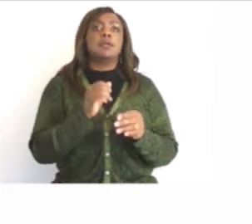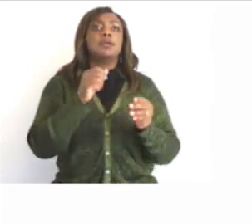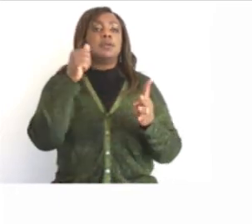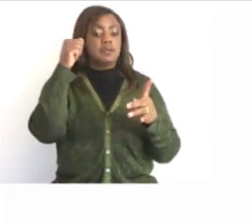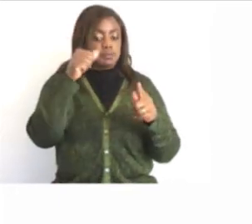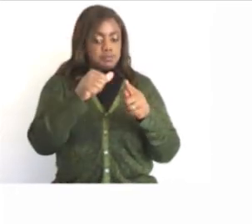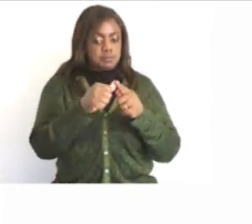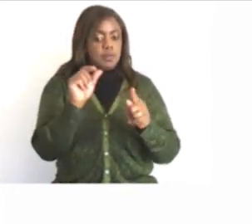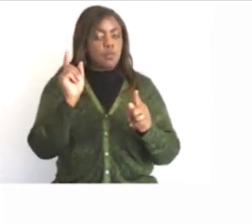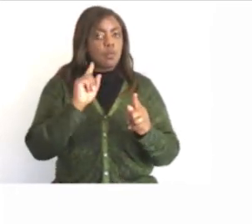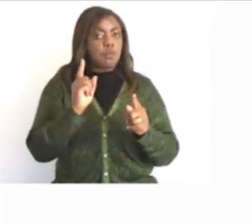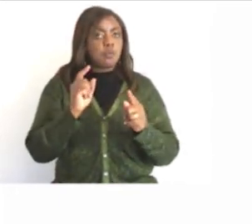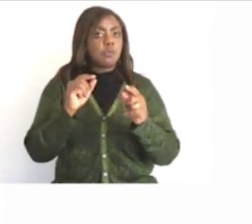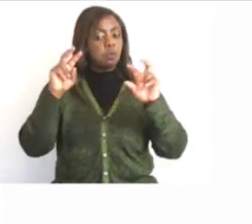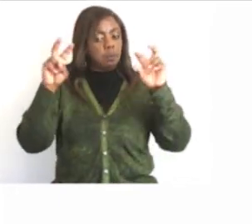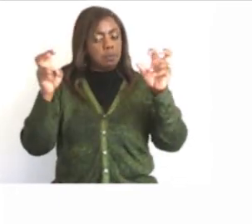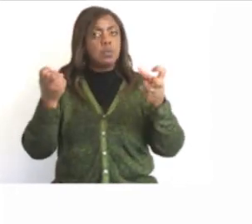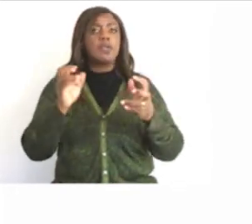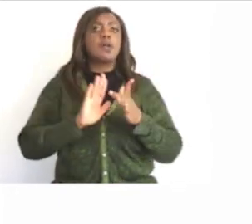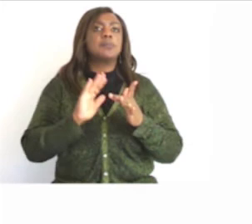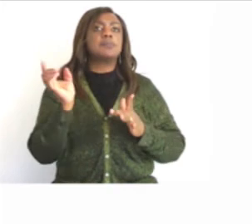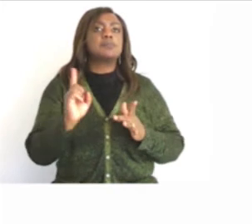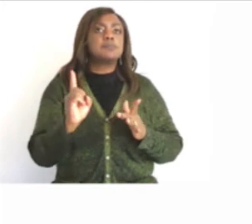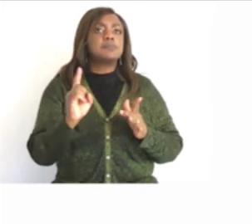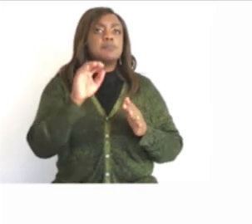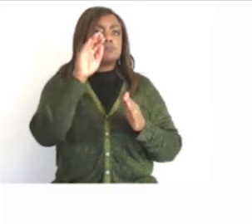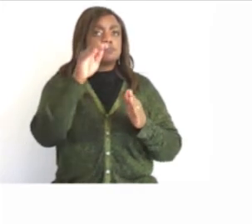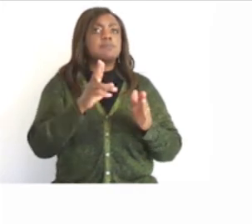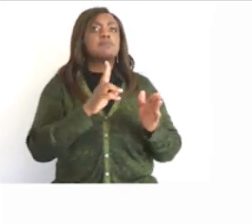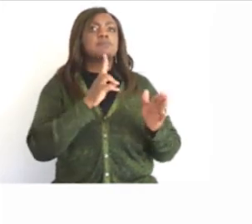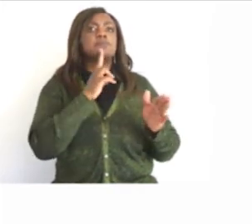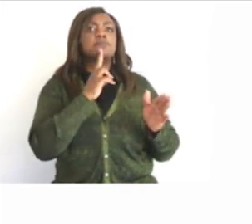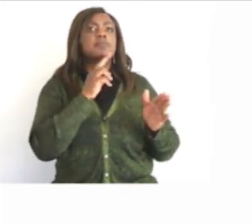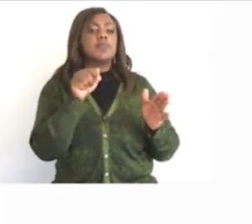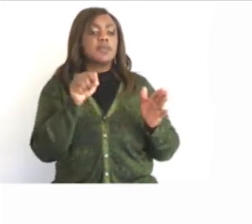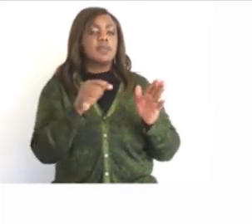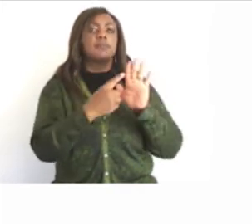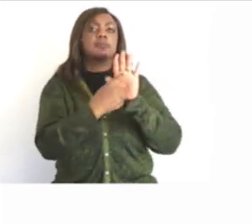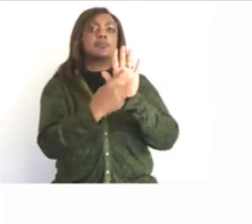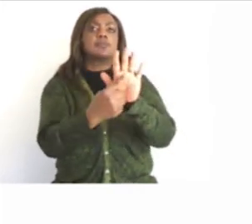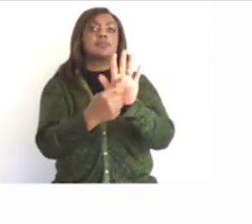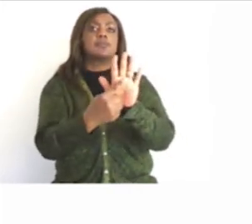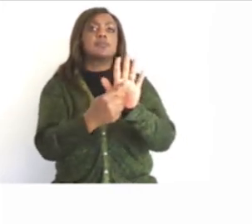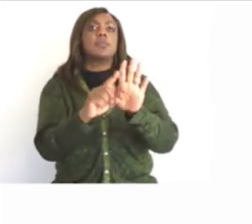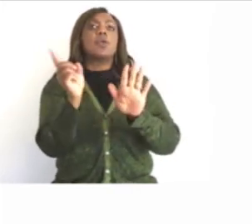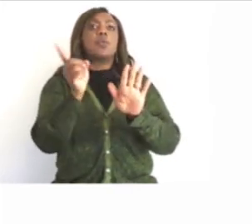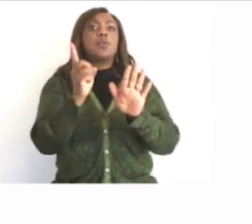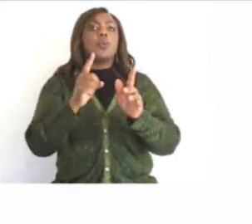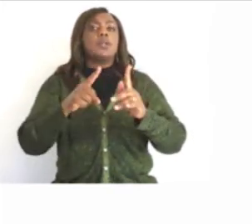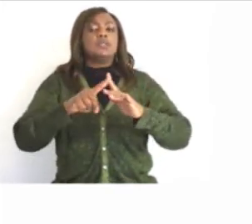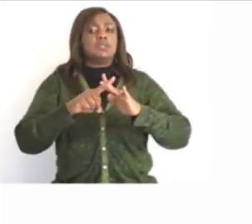you really studied or learned something in today's lesson. So it says, list and explain the physical